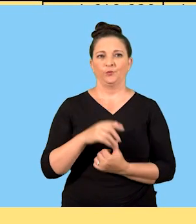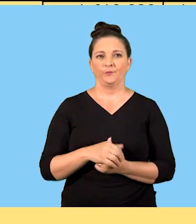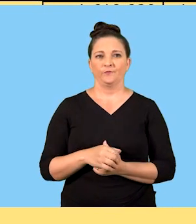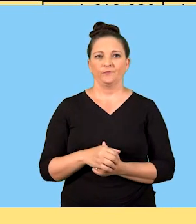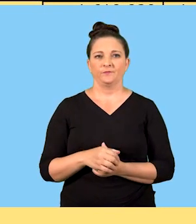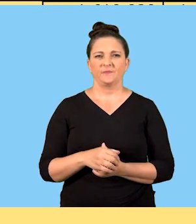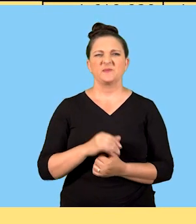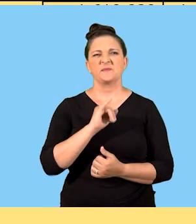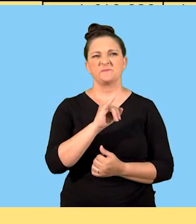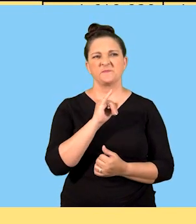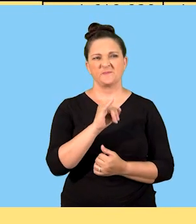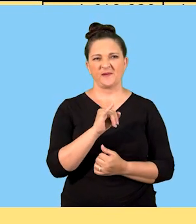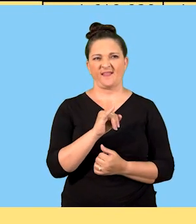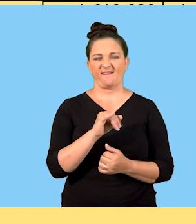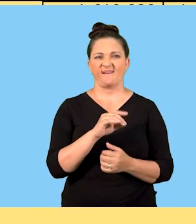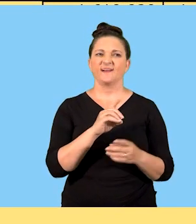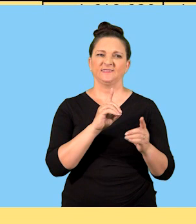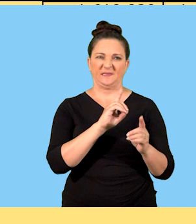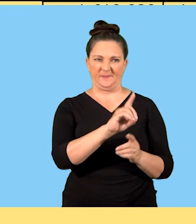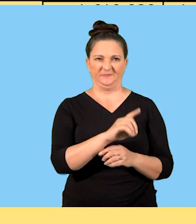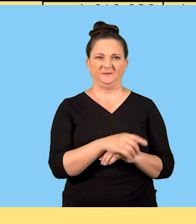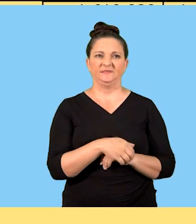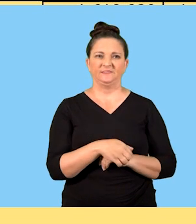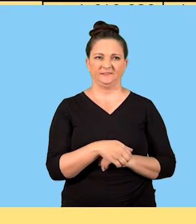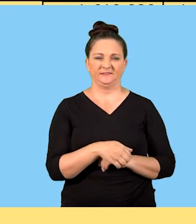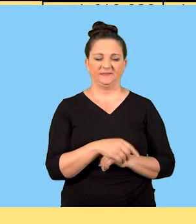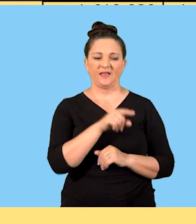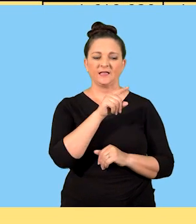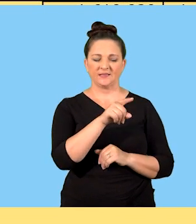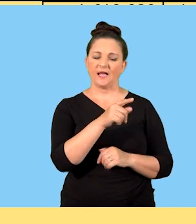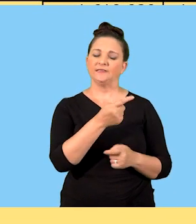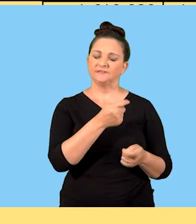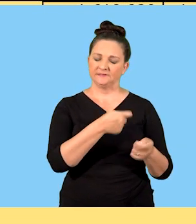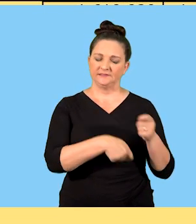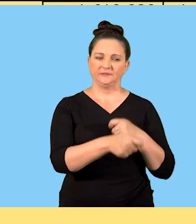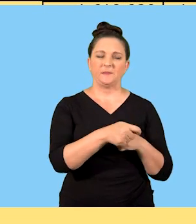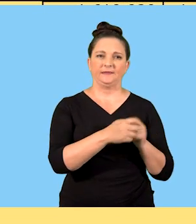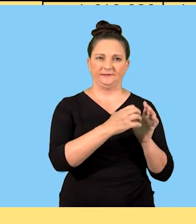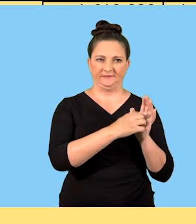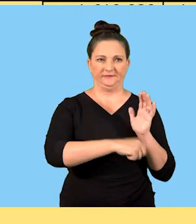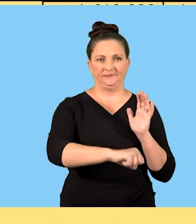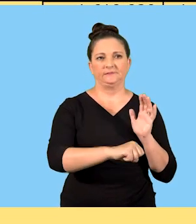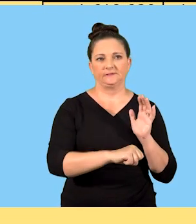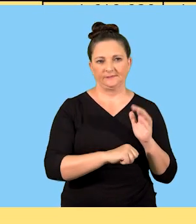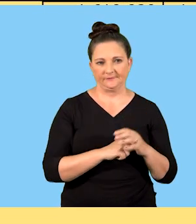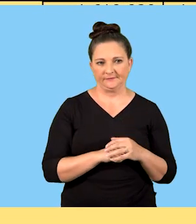balance is bad debts. There it is. Bad debts is an